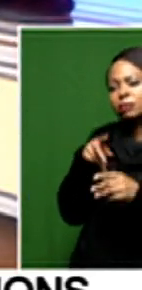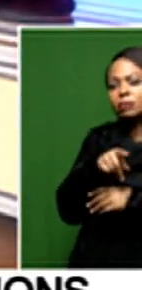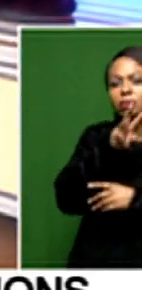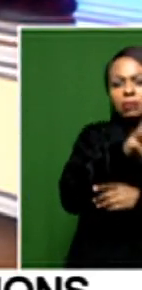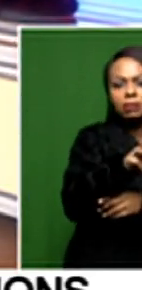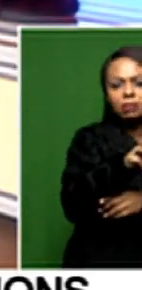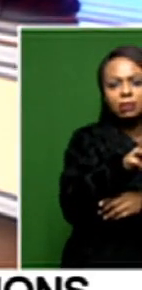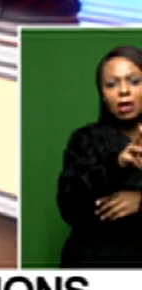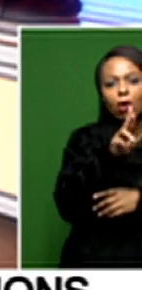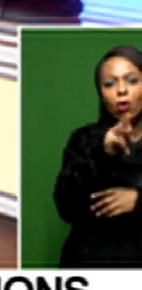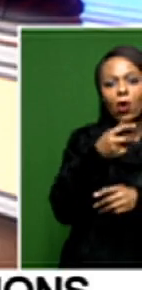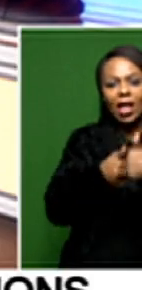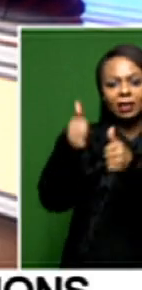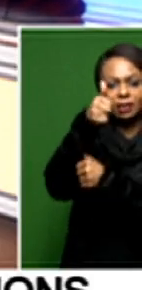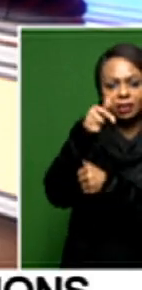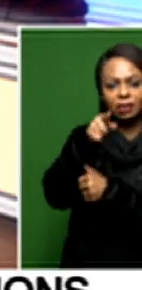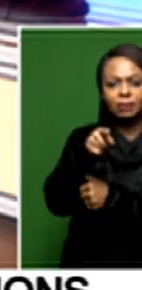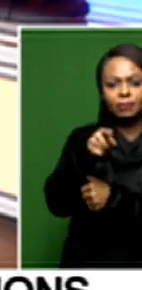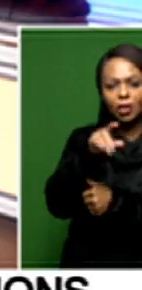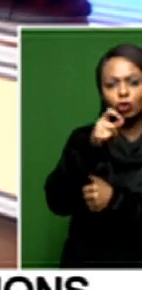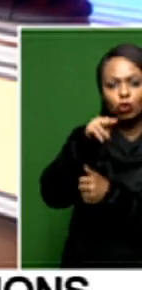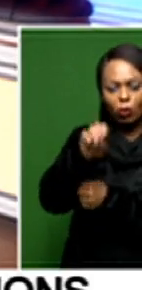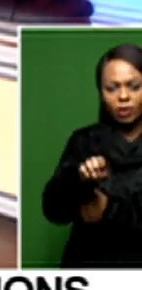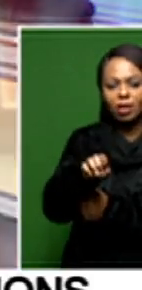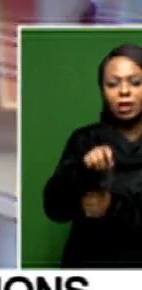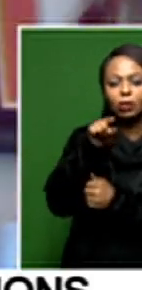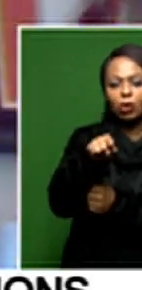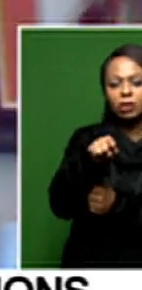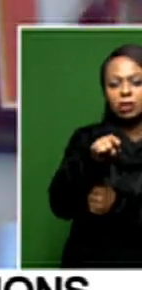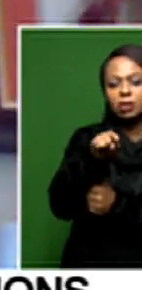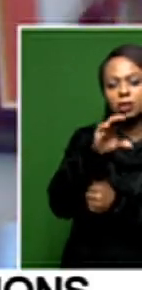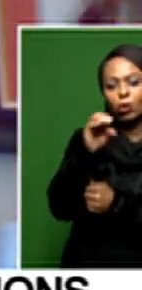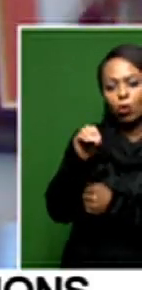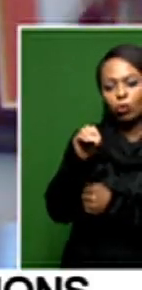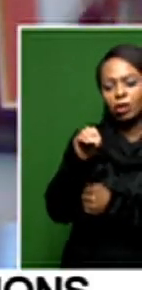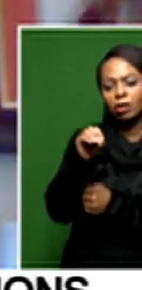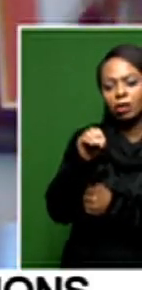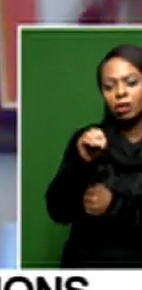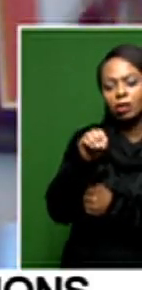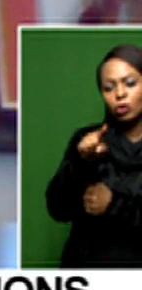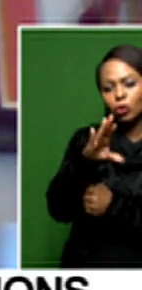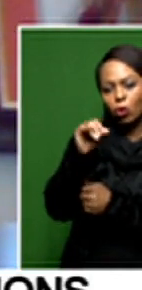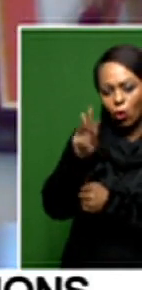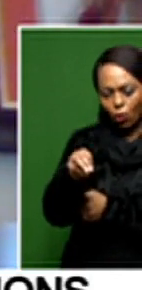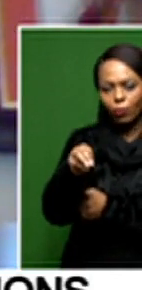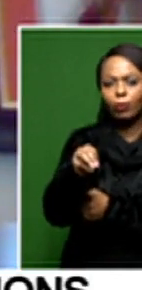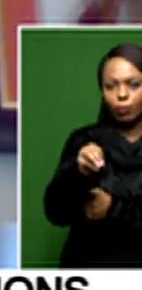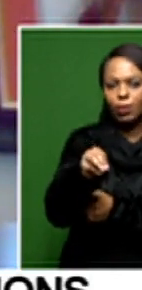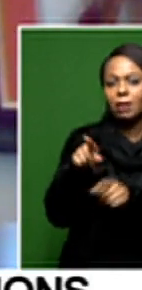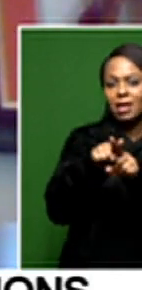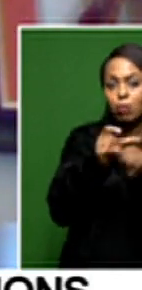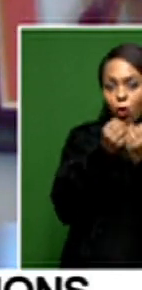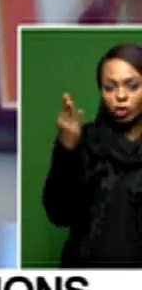Royaltysa.com, that's our website. We had said we are closing on the 29th. which is Thursday. But most production